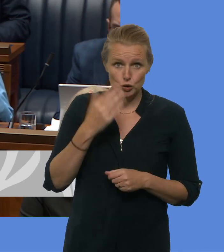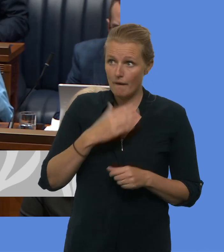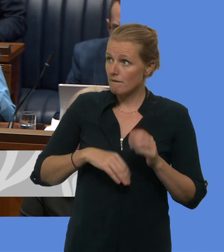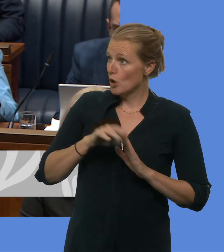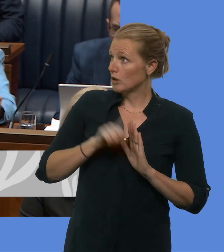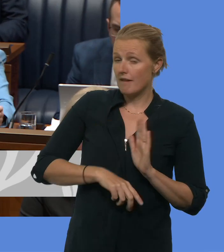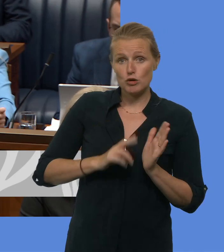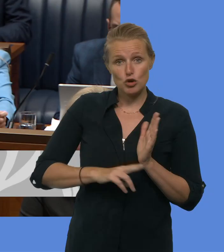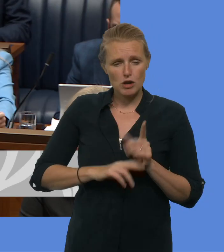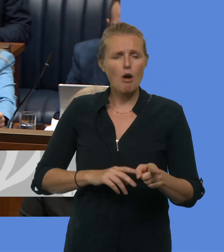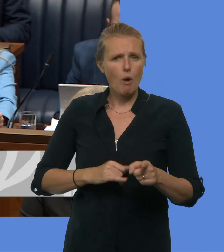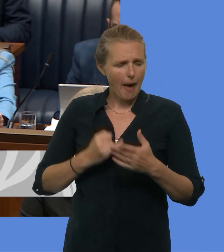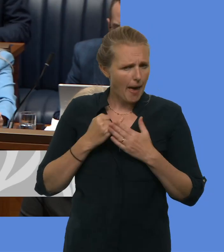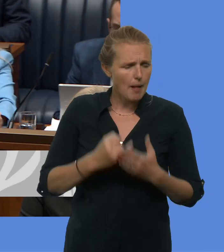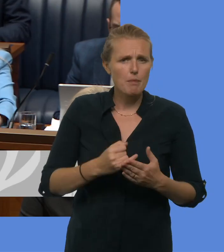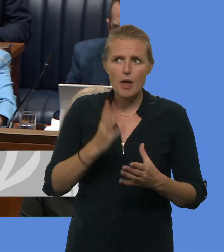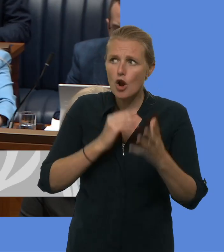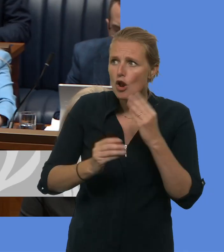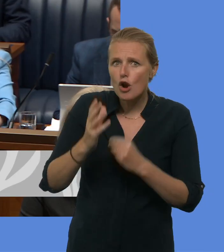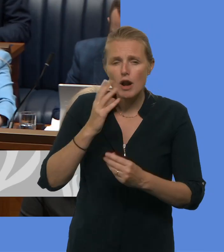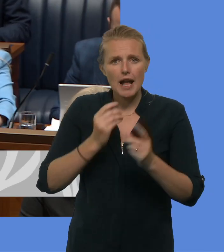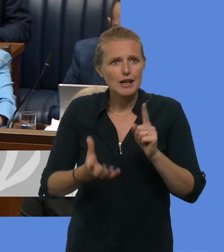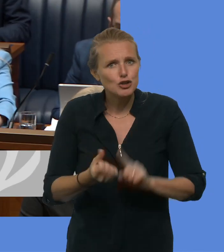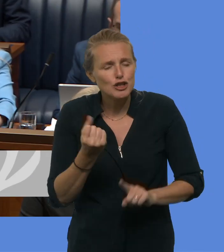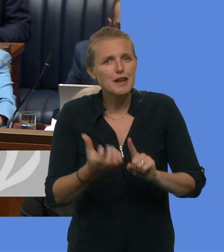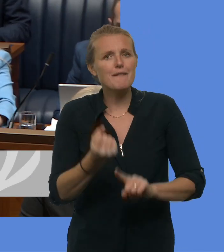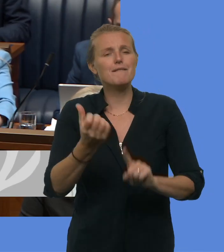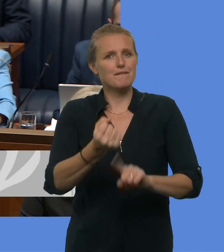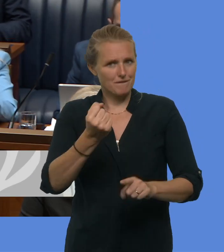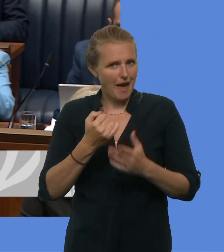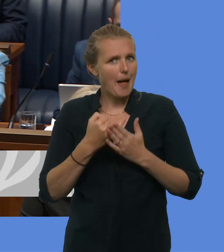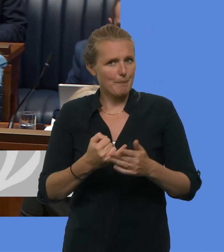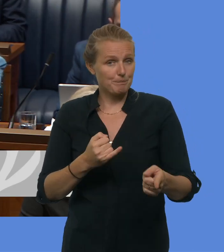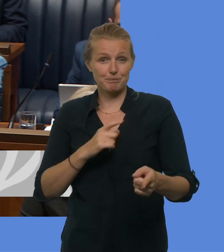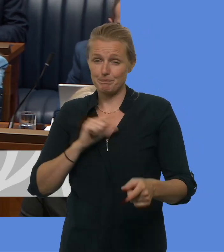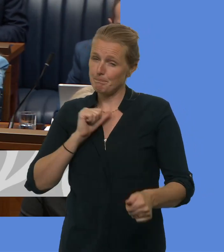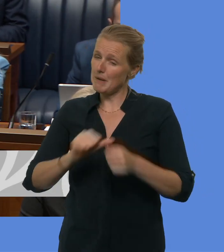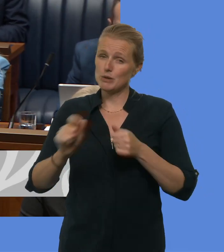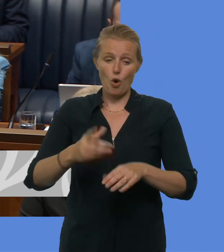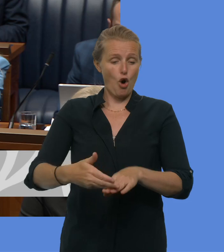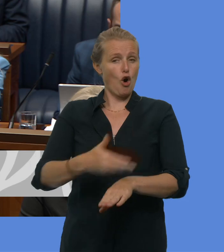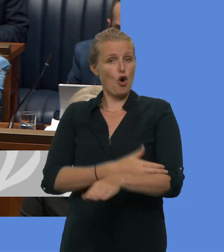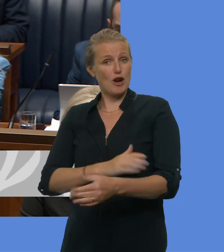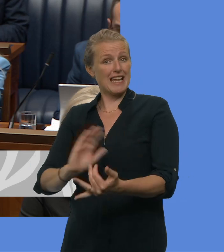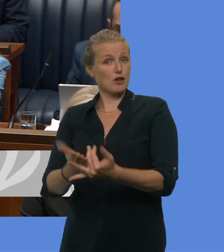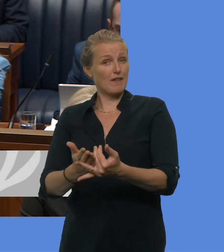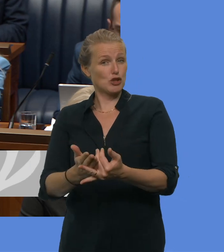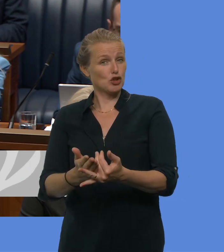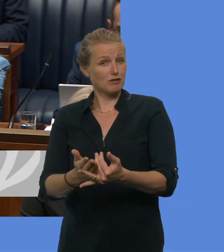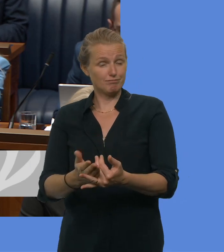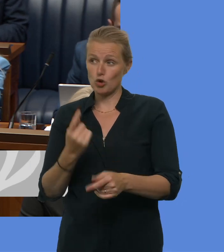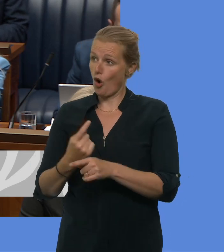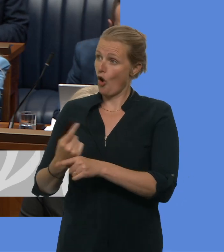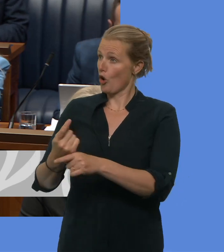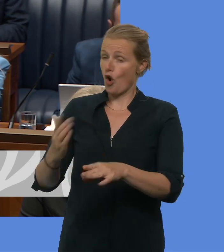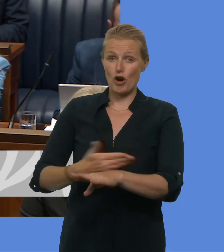on the educational outcomes for children, because early intervention is what people talk about in theory, but often we haven't put it